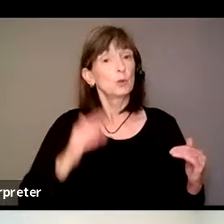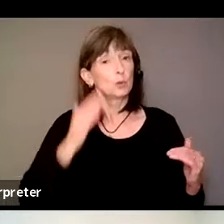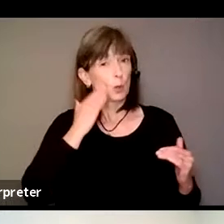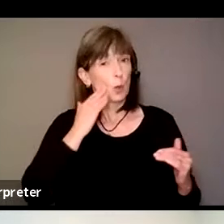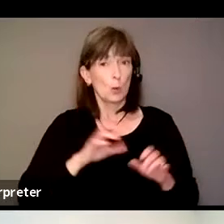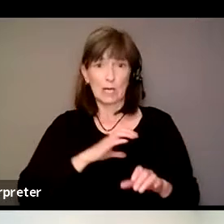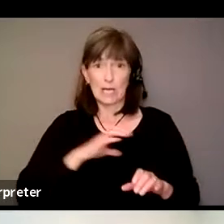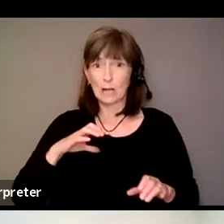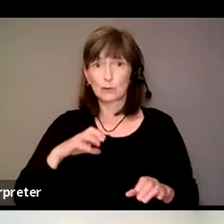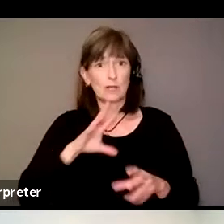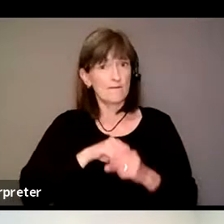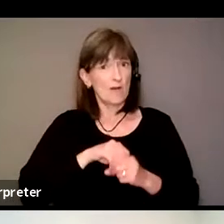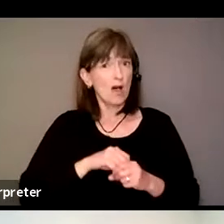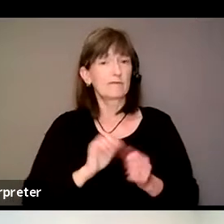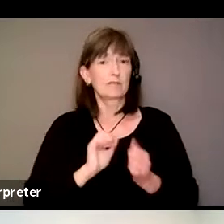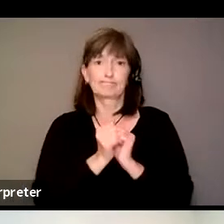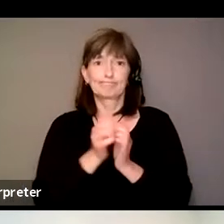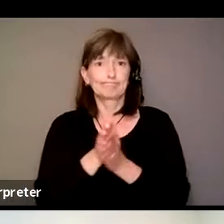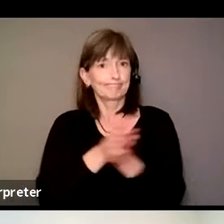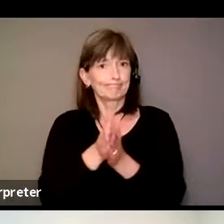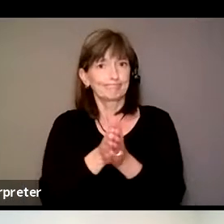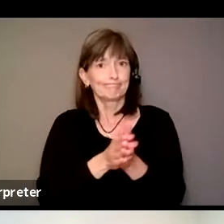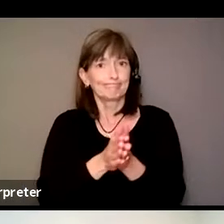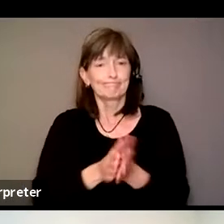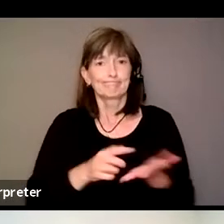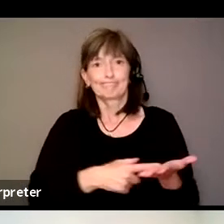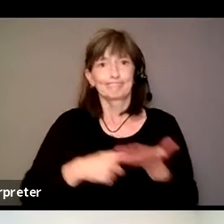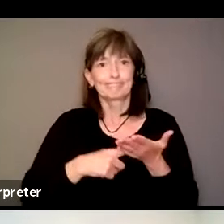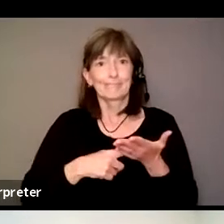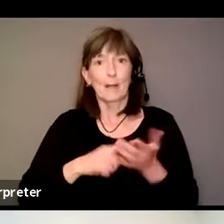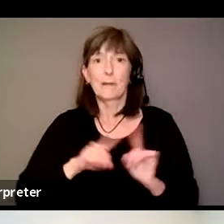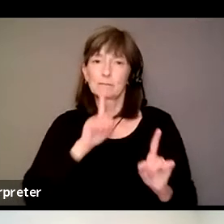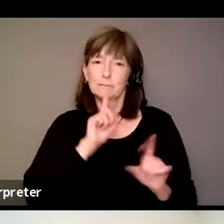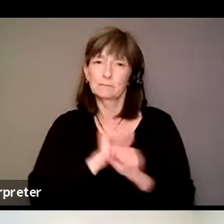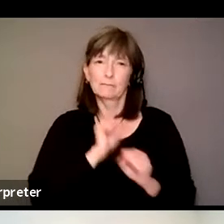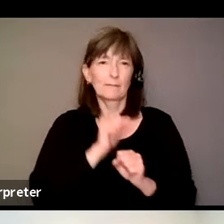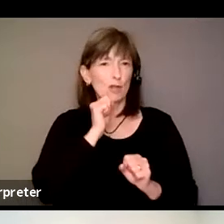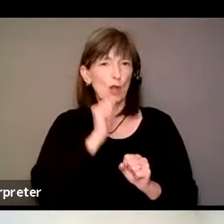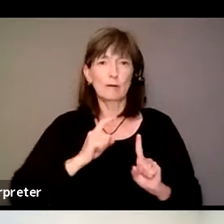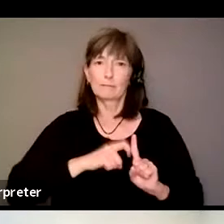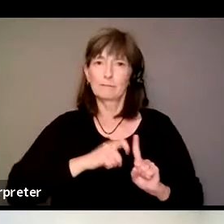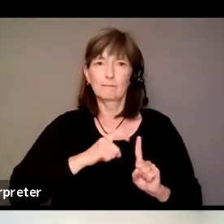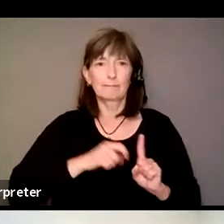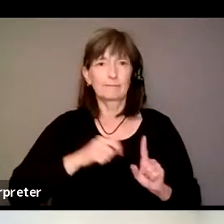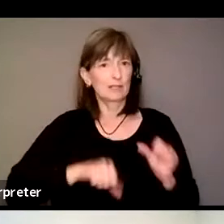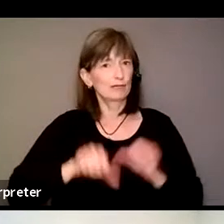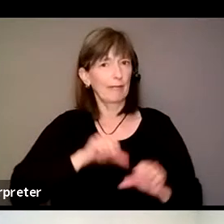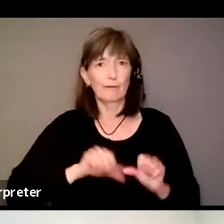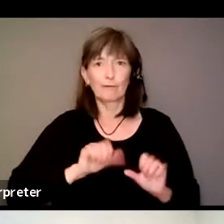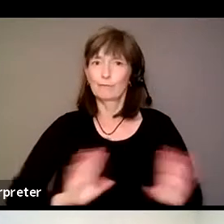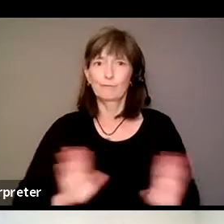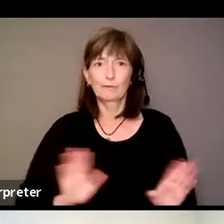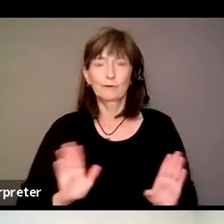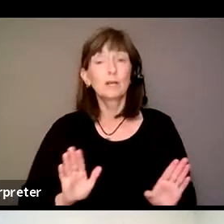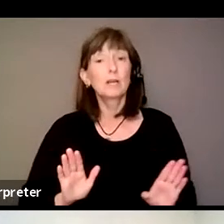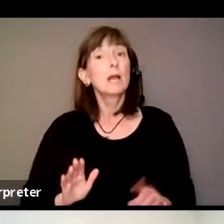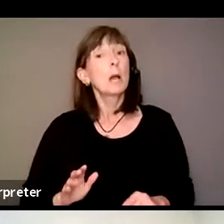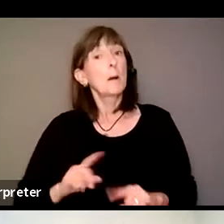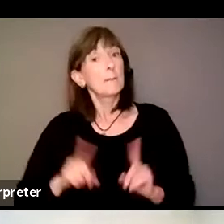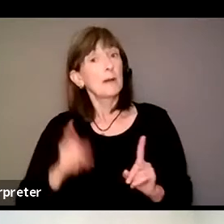People have their own way of doing things. But I think ultimately, when we know what's expected of us, it's much easier to perform, you know, in the